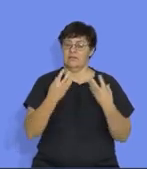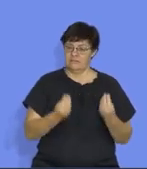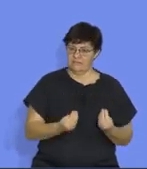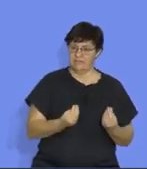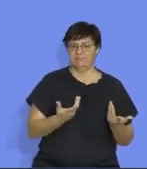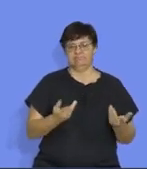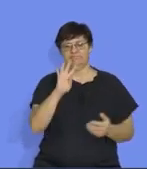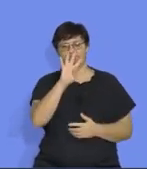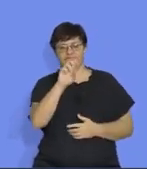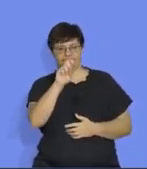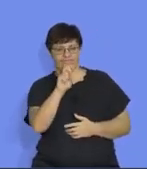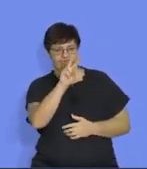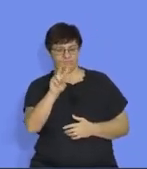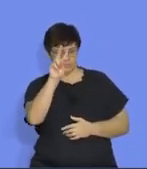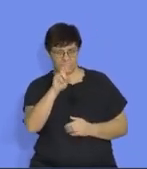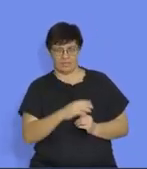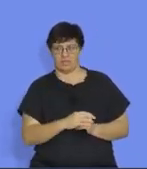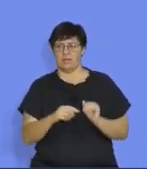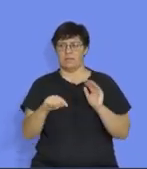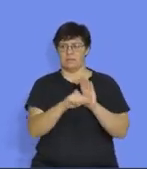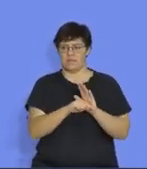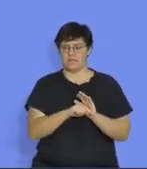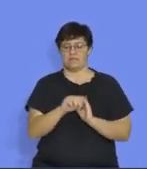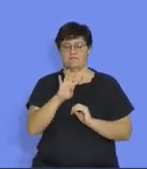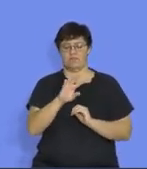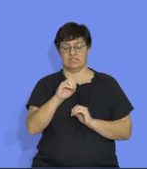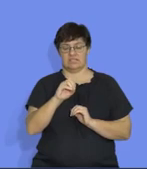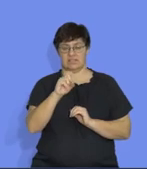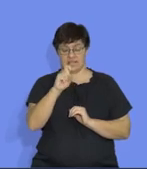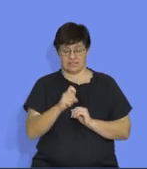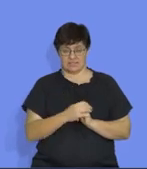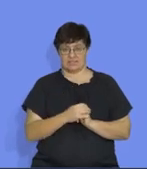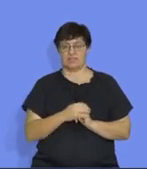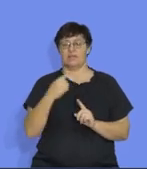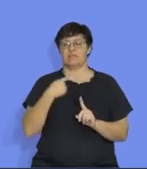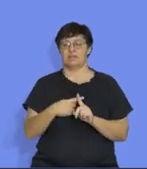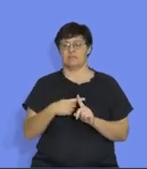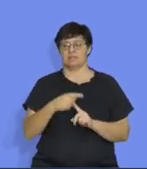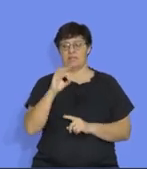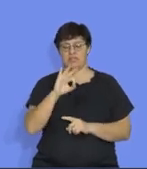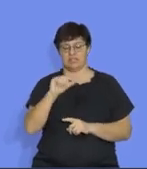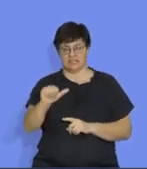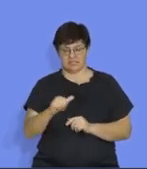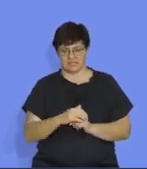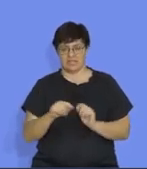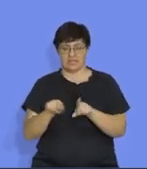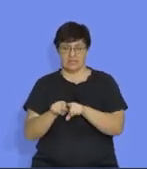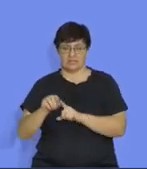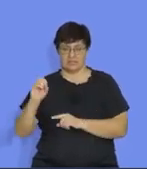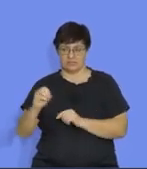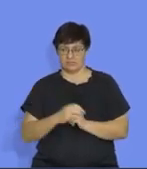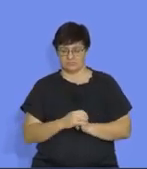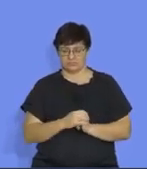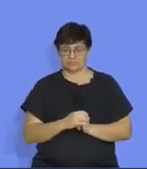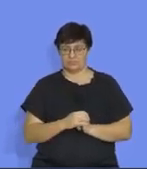have 4x squared minus 40x plus 36. To